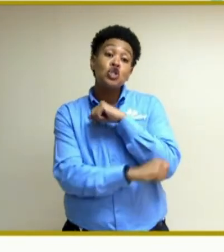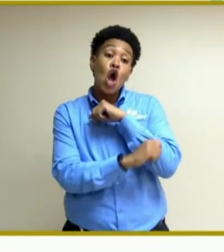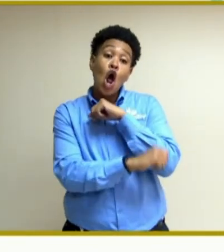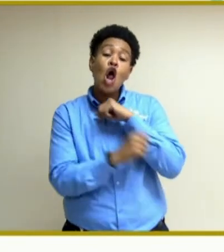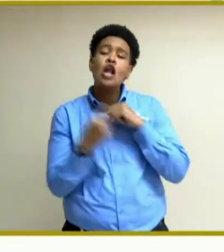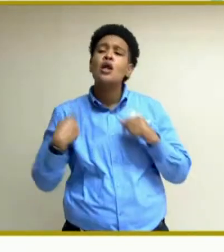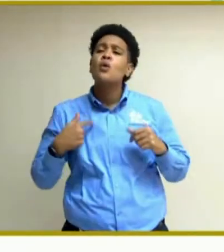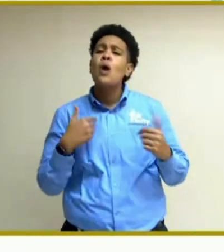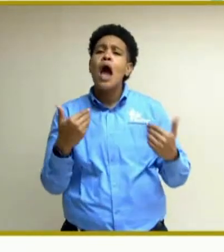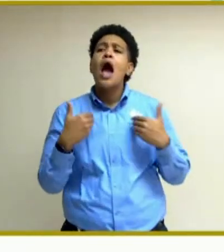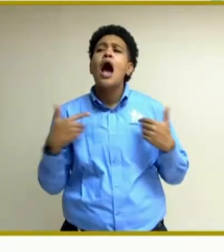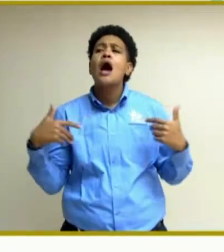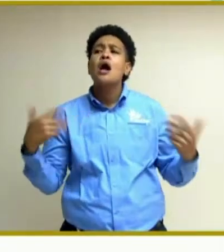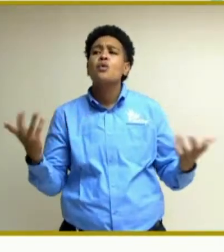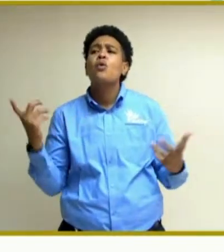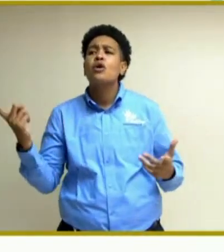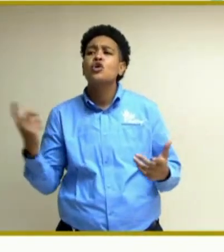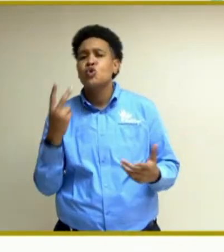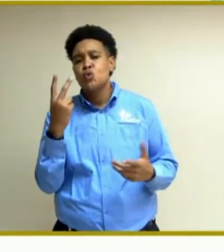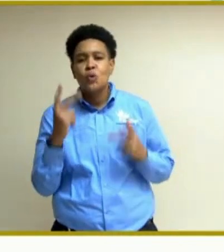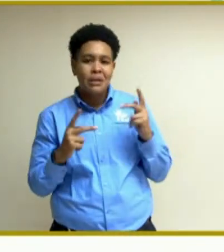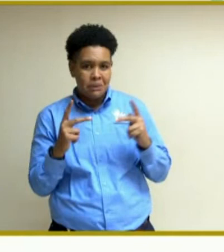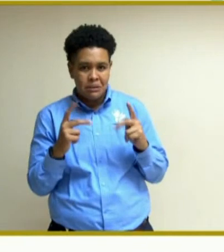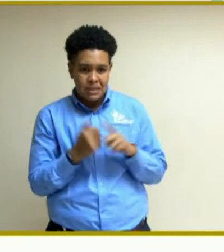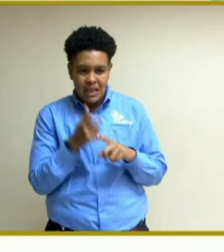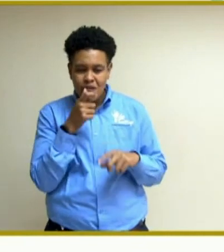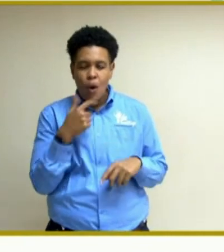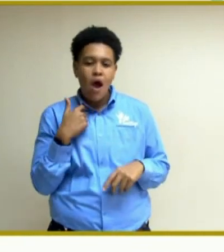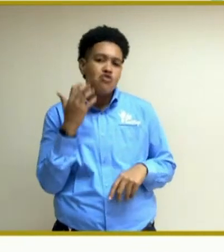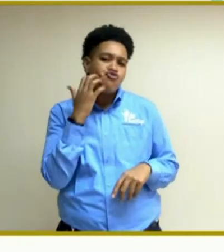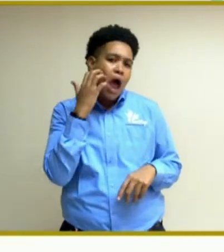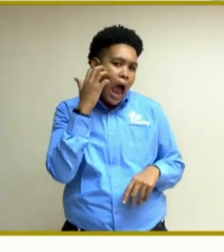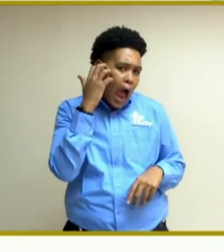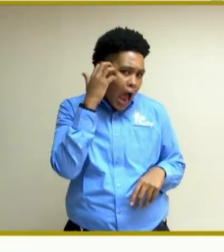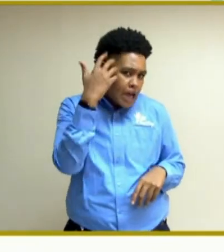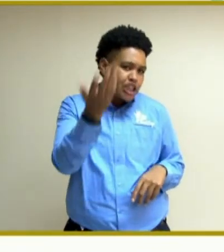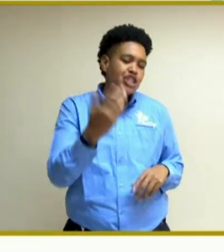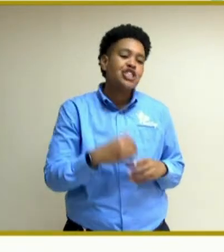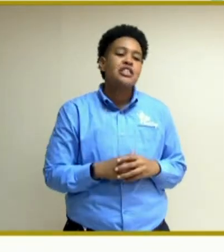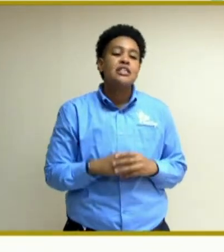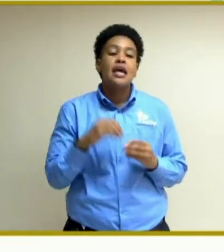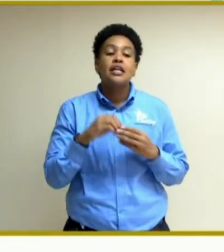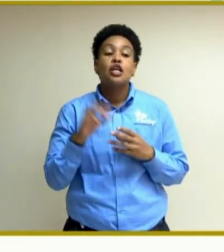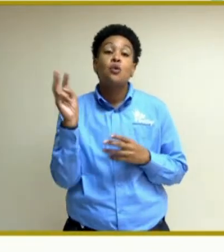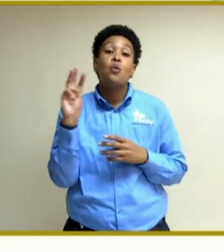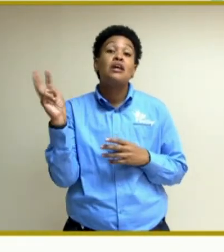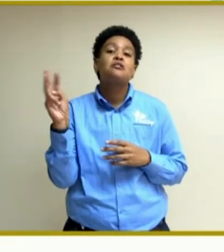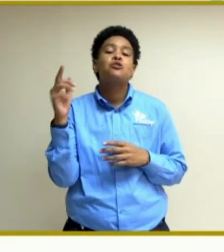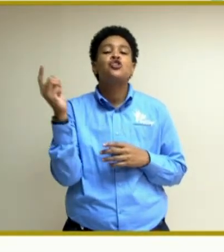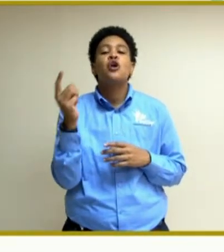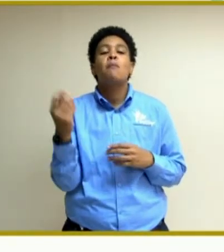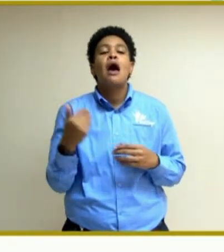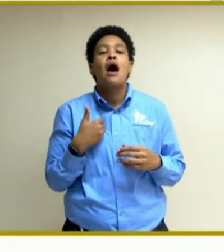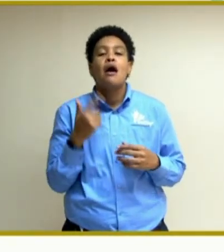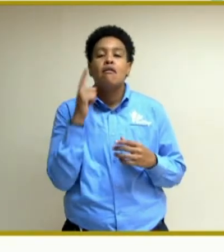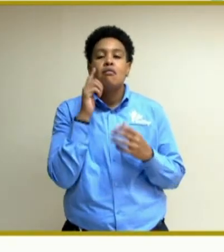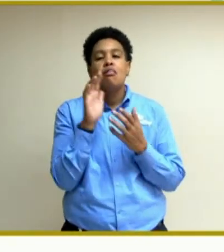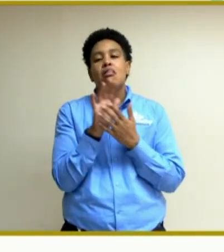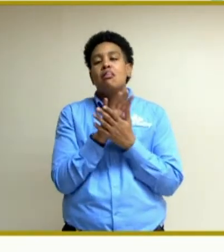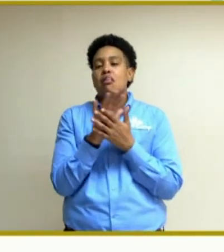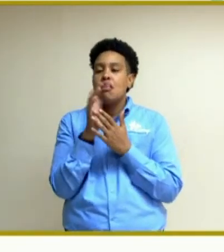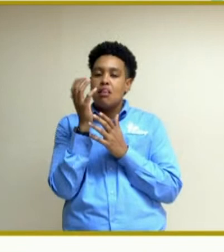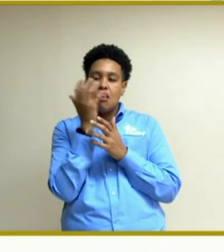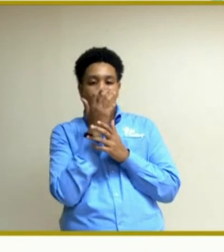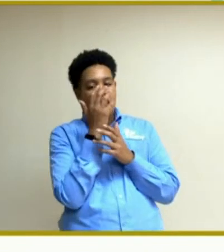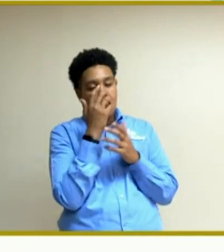also had 2 persons who had a rash, and in Westmoreland, someone had dizziness. All